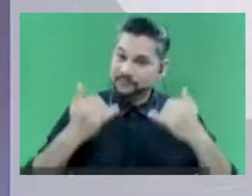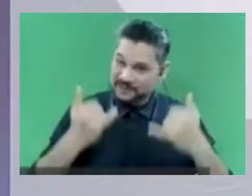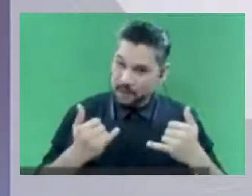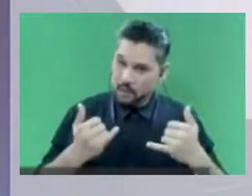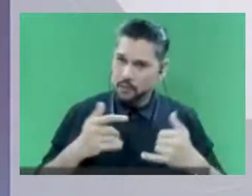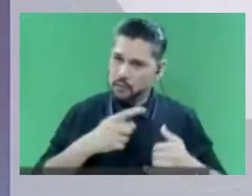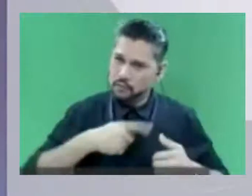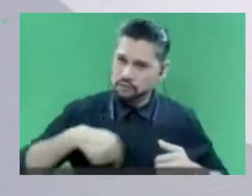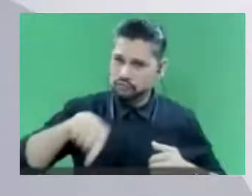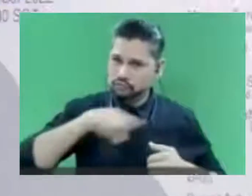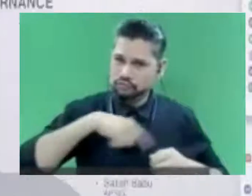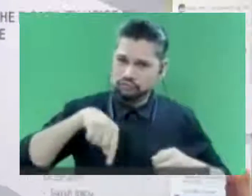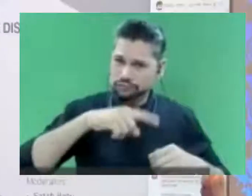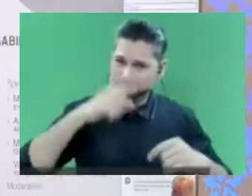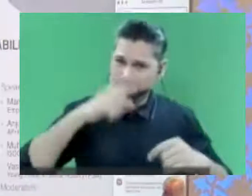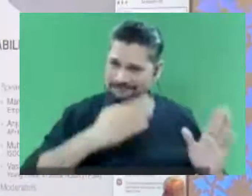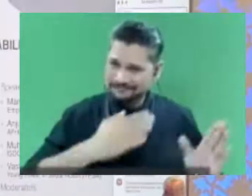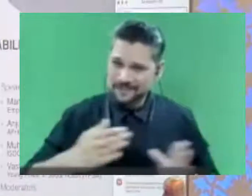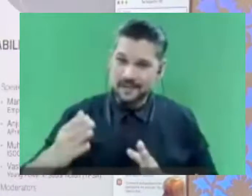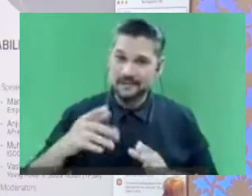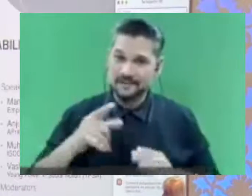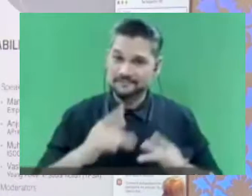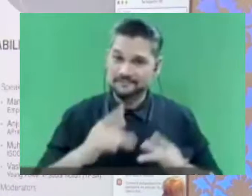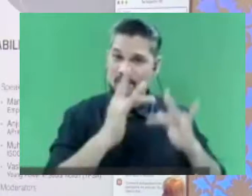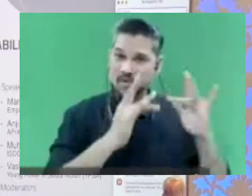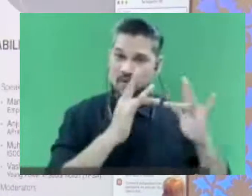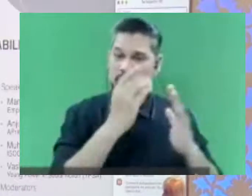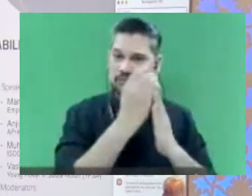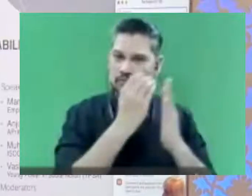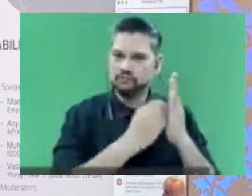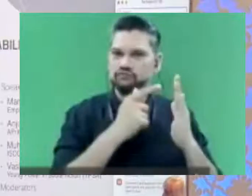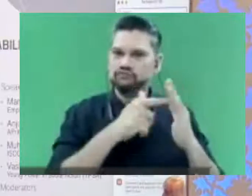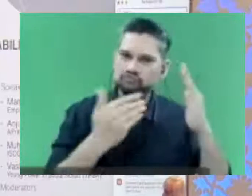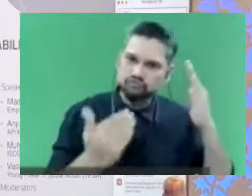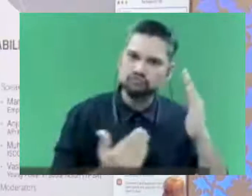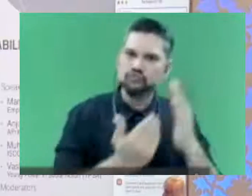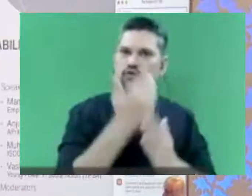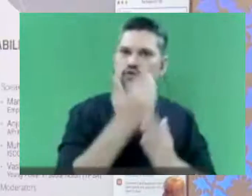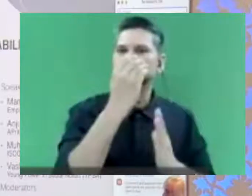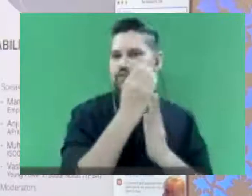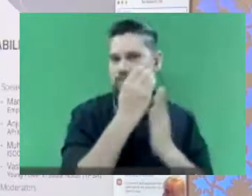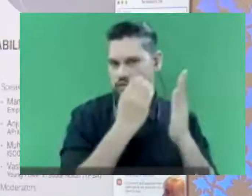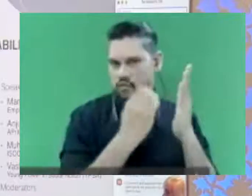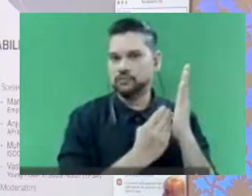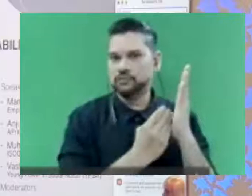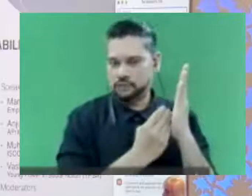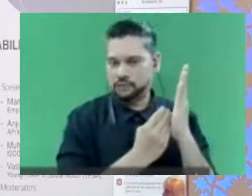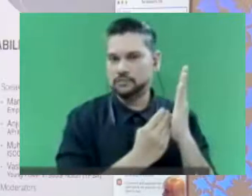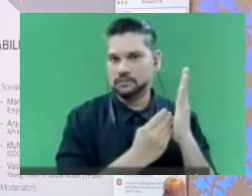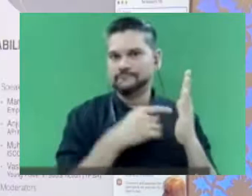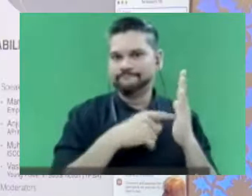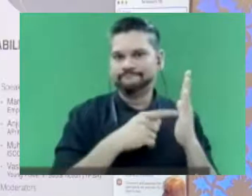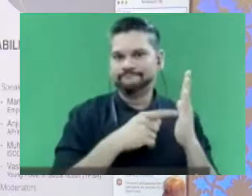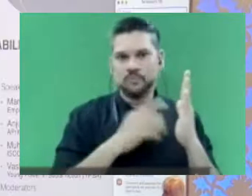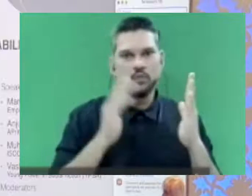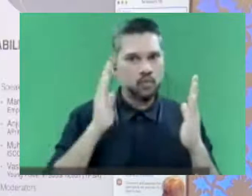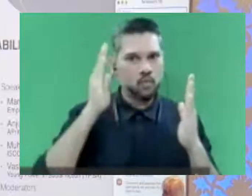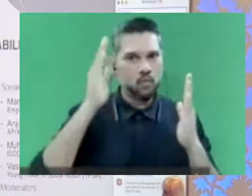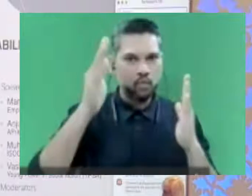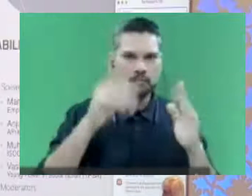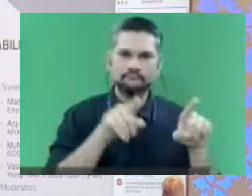the online course, it will be a new course, and it will be a model